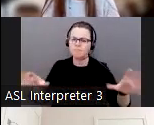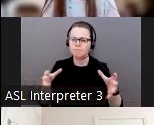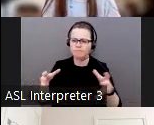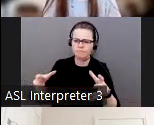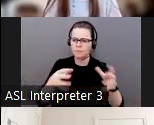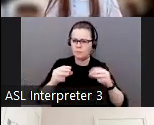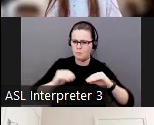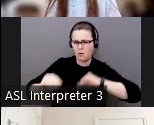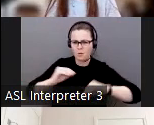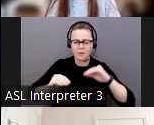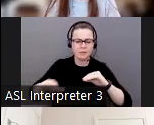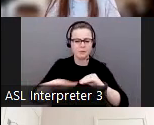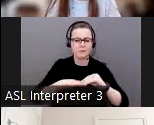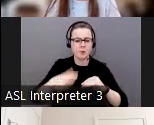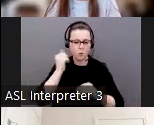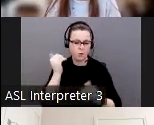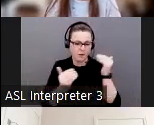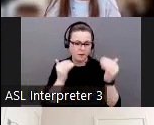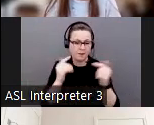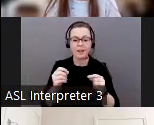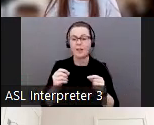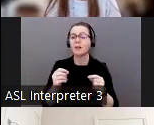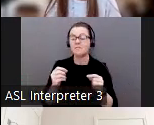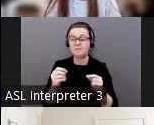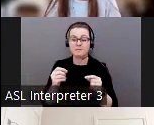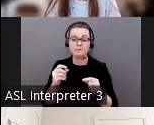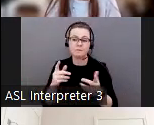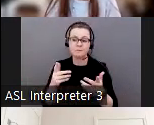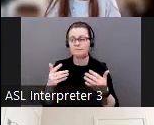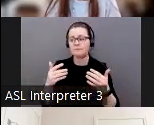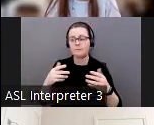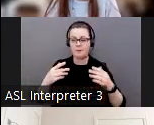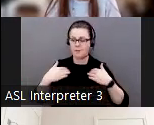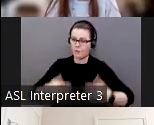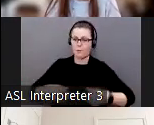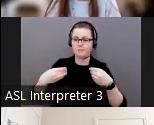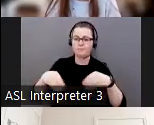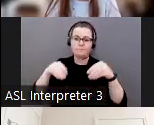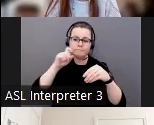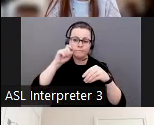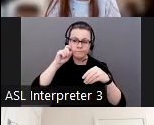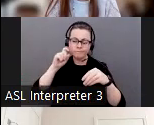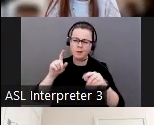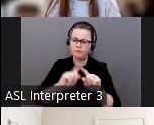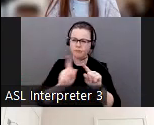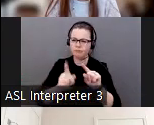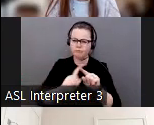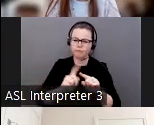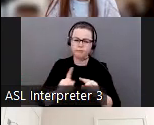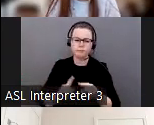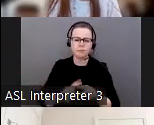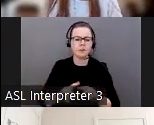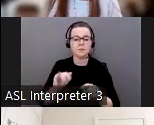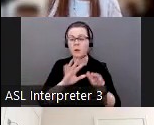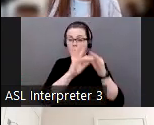today to share their project and how this relates to the work that we're all working to prevent the abuse of older